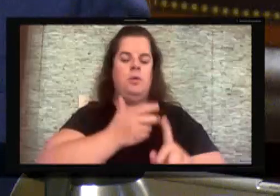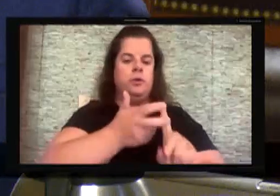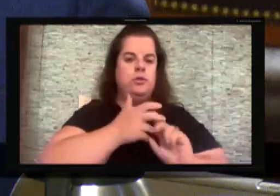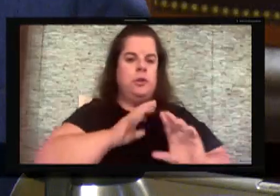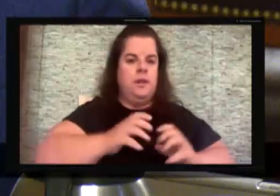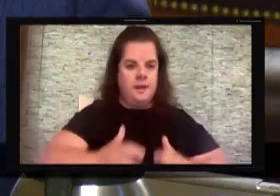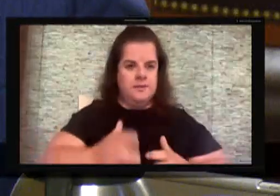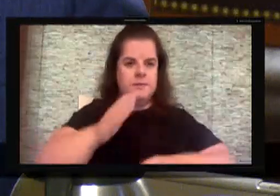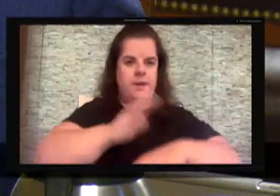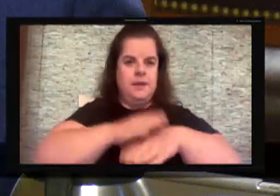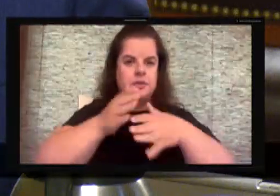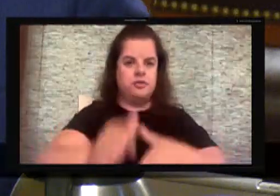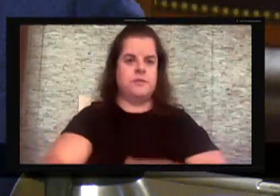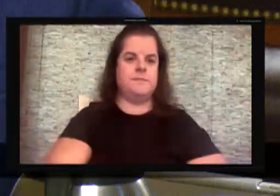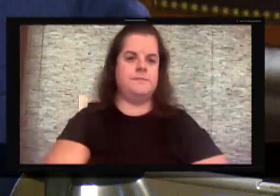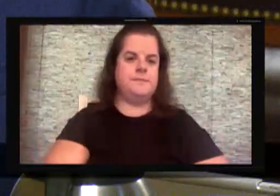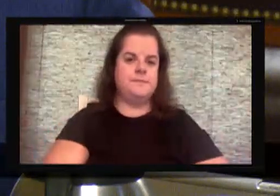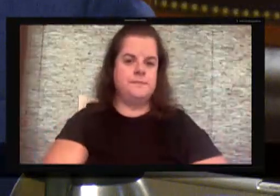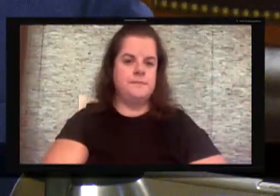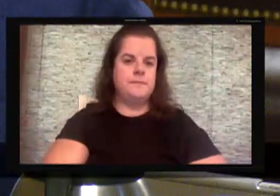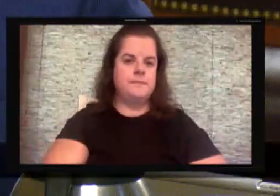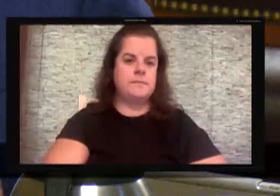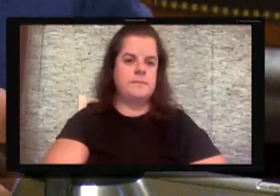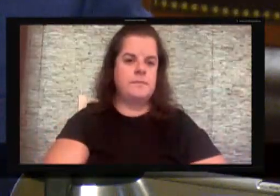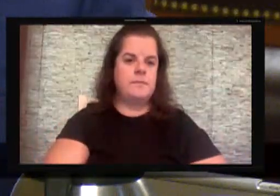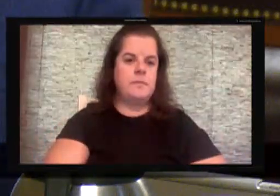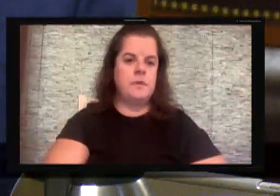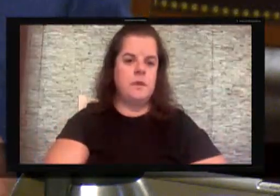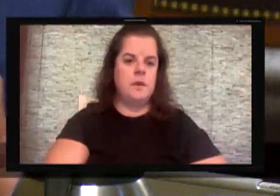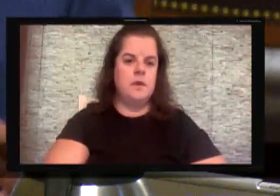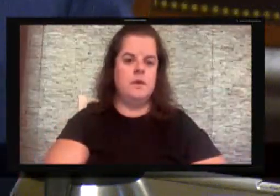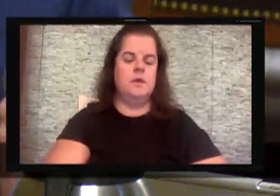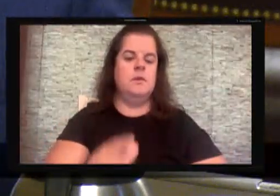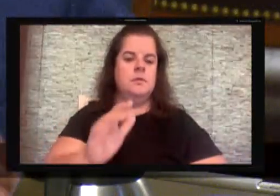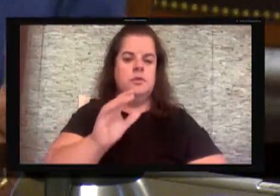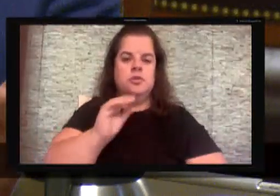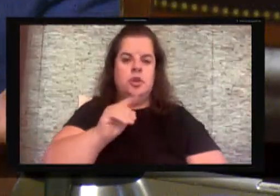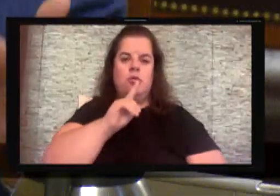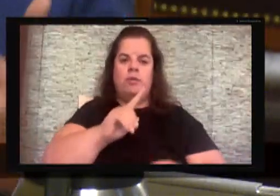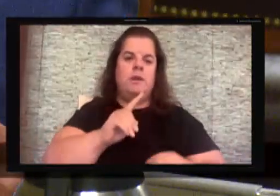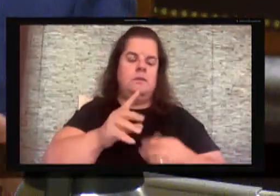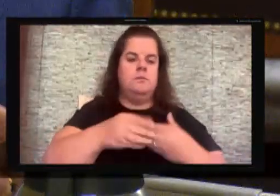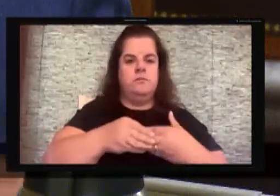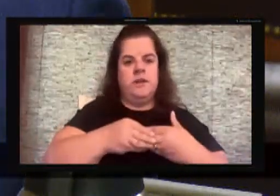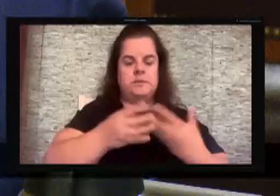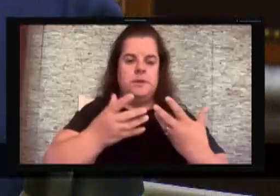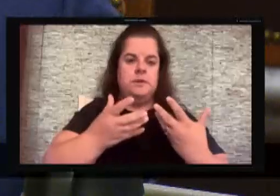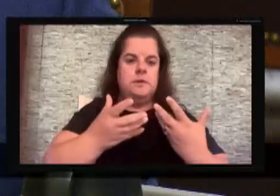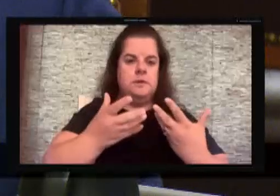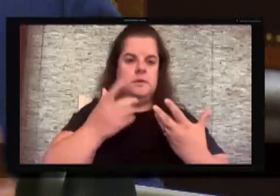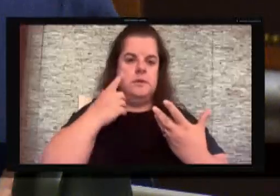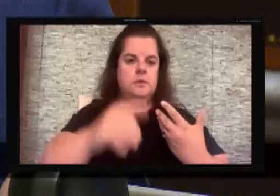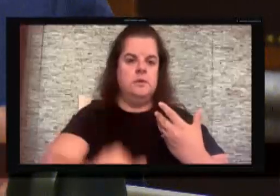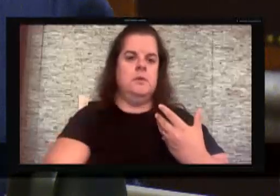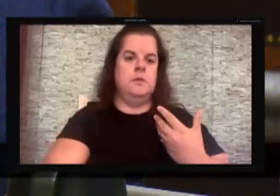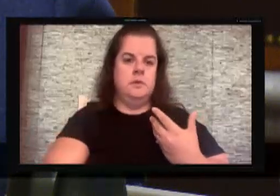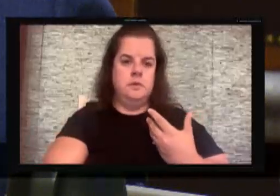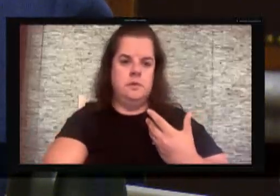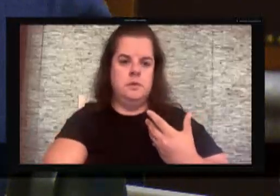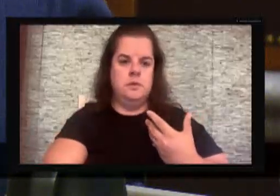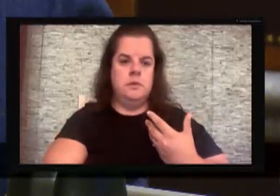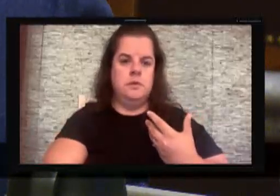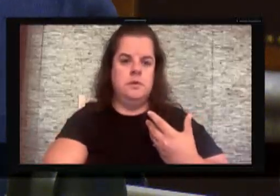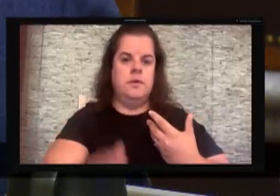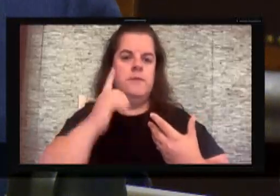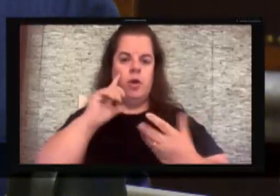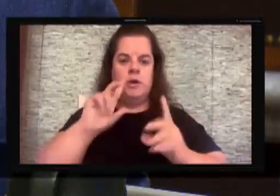the street, that puts us kind of right at the number. So there's no real cushion there for hiring, whether it's from other departments or